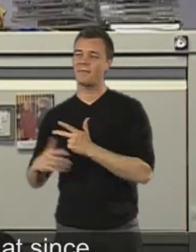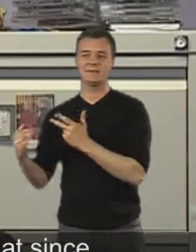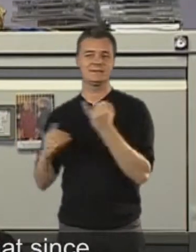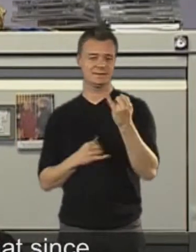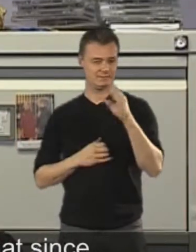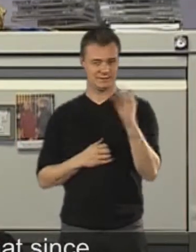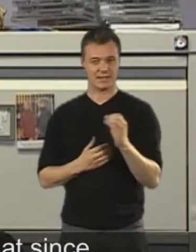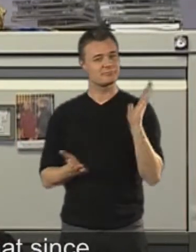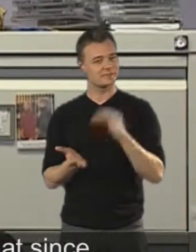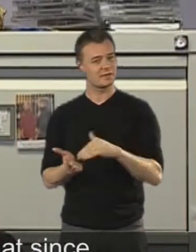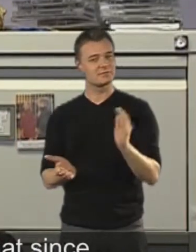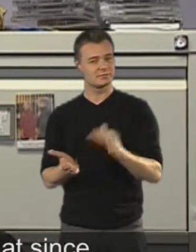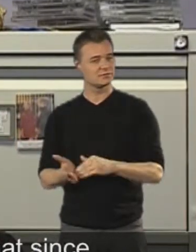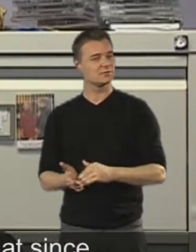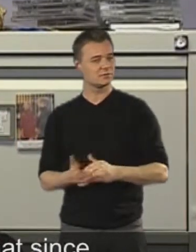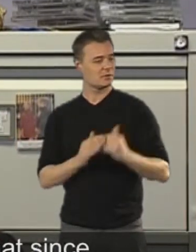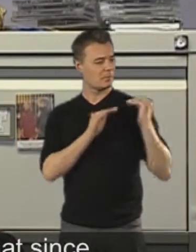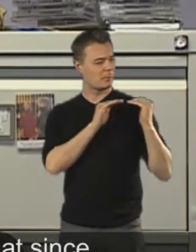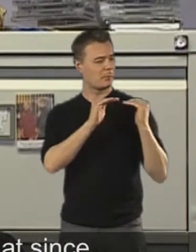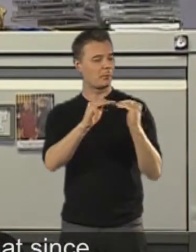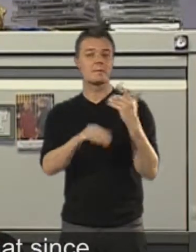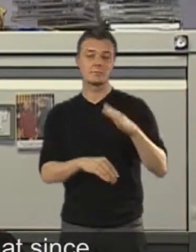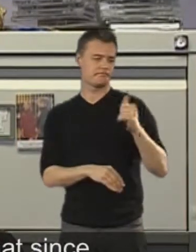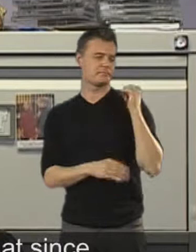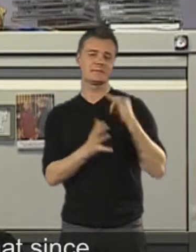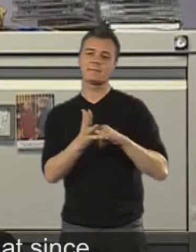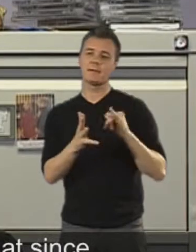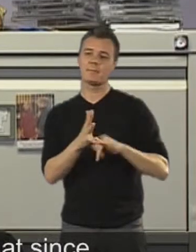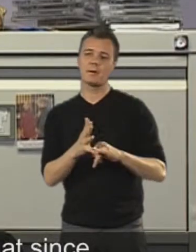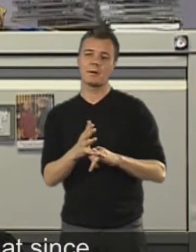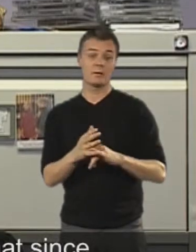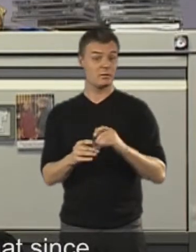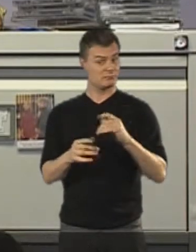86%, and it's been running at that since September, and a